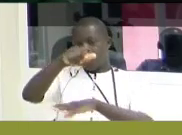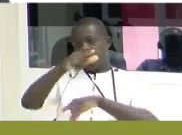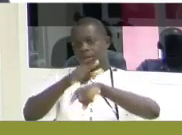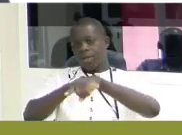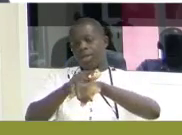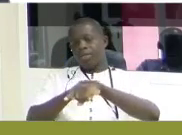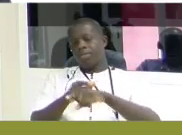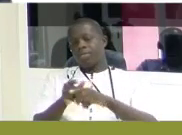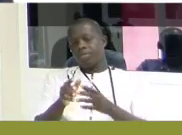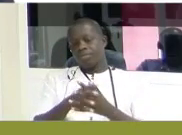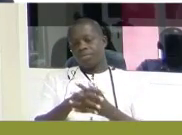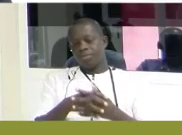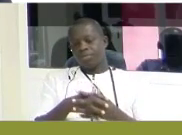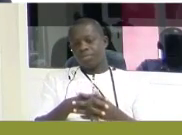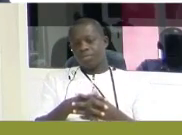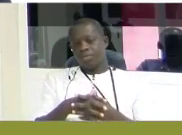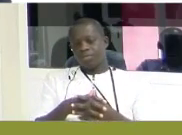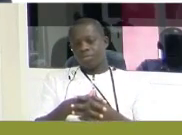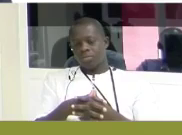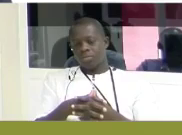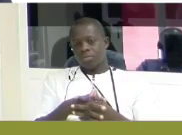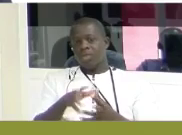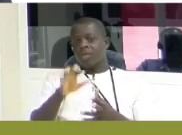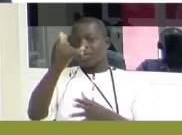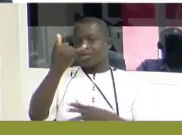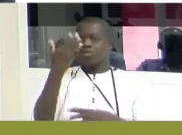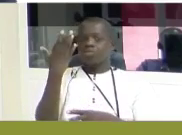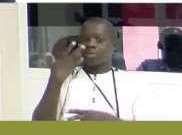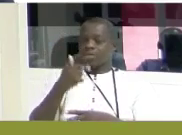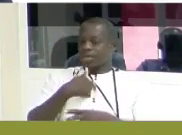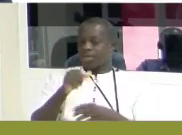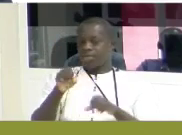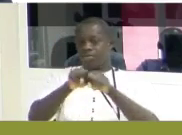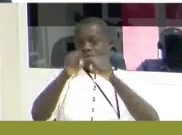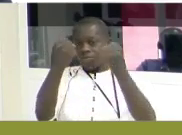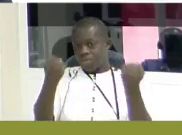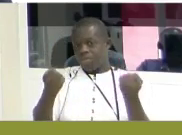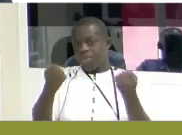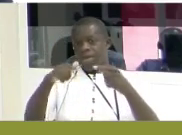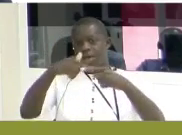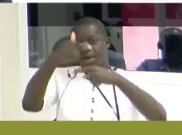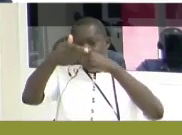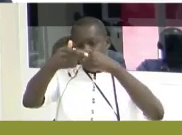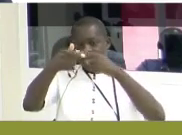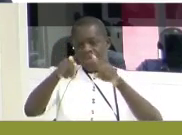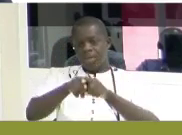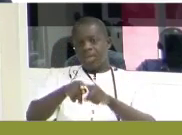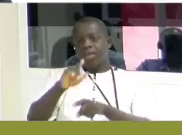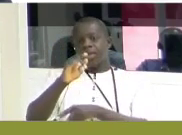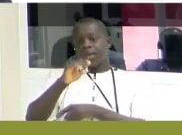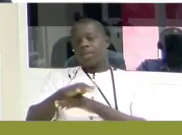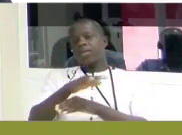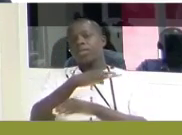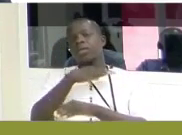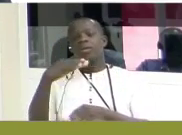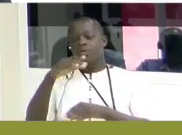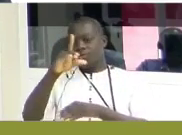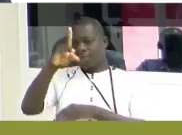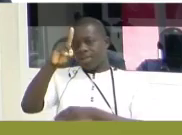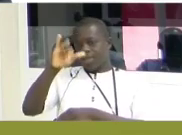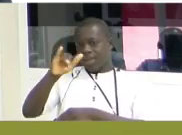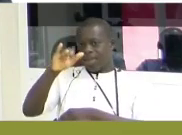Yes, when I was at the Daily Observer and the aftermath of Deda's murder in December